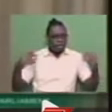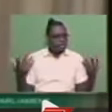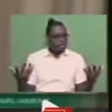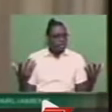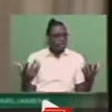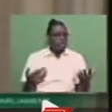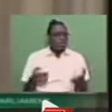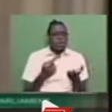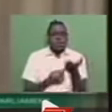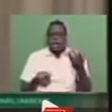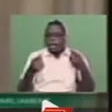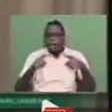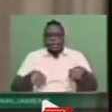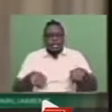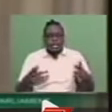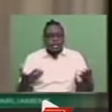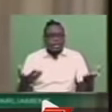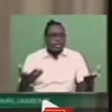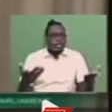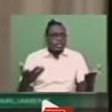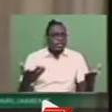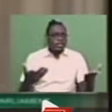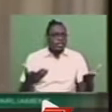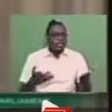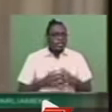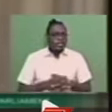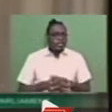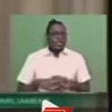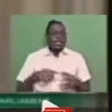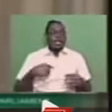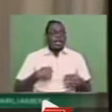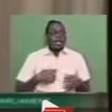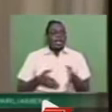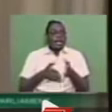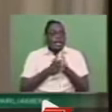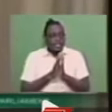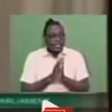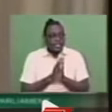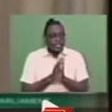asking, part 2 of the gas station racket P&M style?